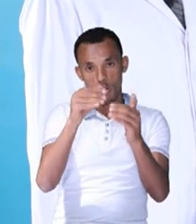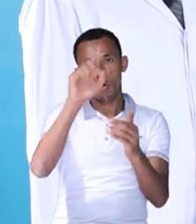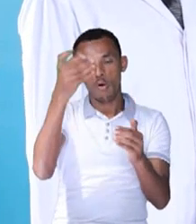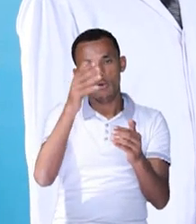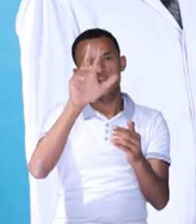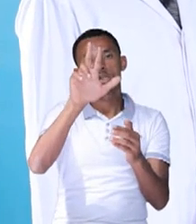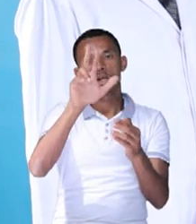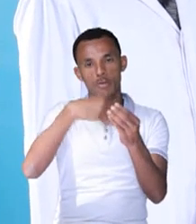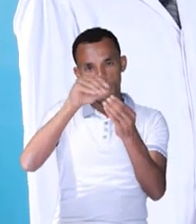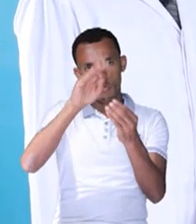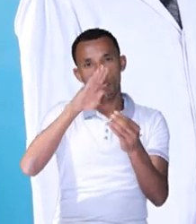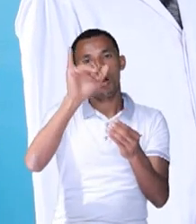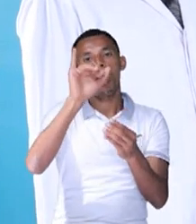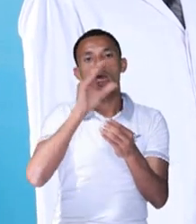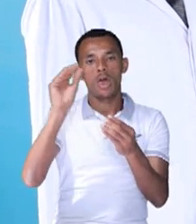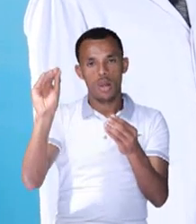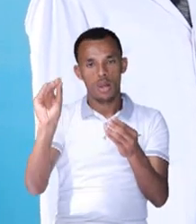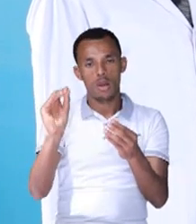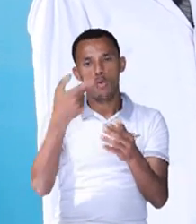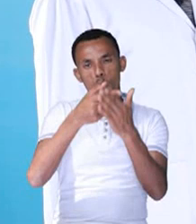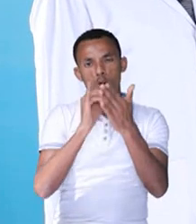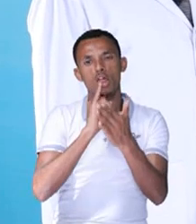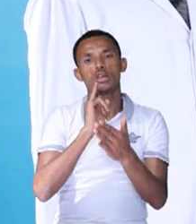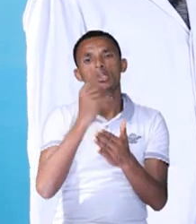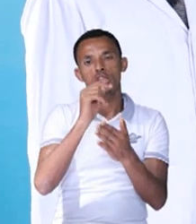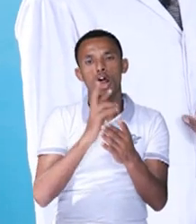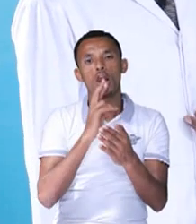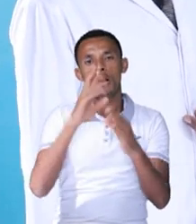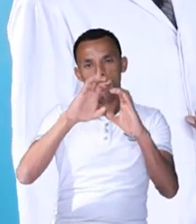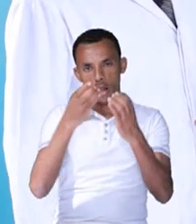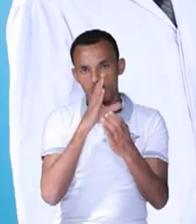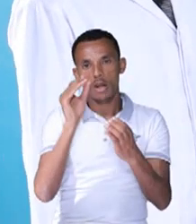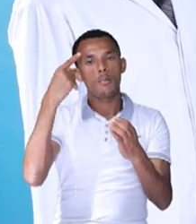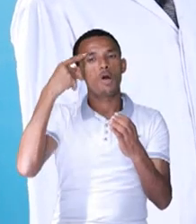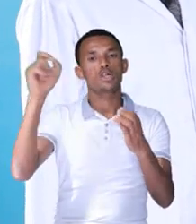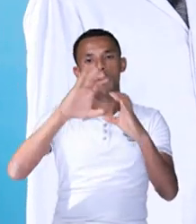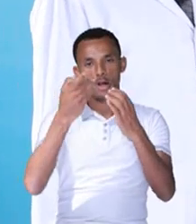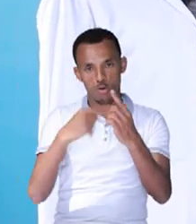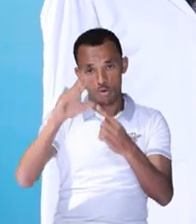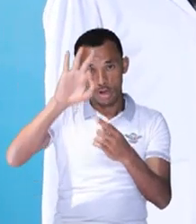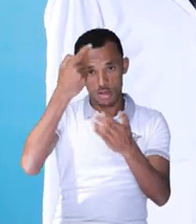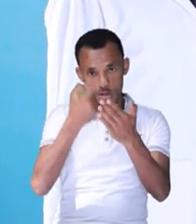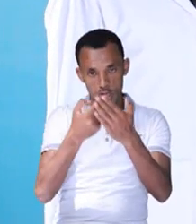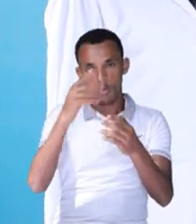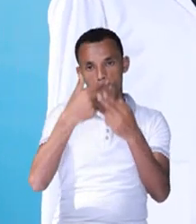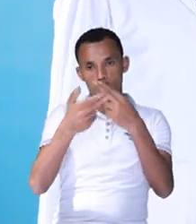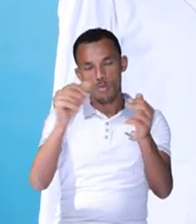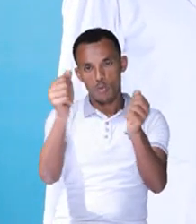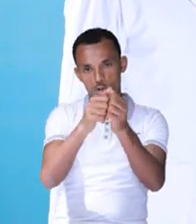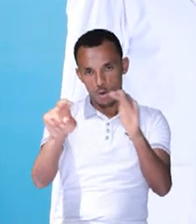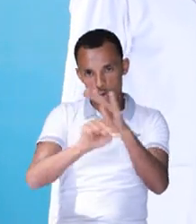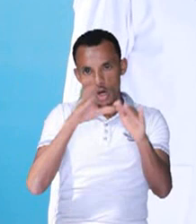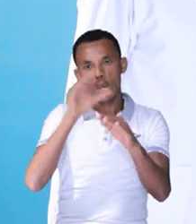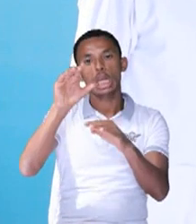3 plus 4i. And what is the real part and the imaginary part? To get that one, you have to multiply both the